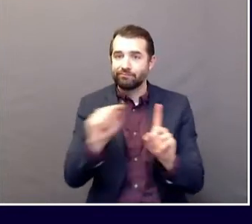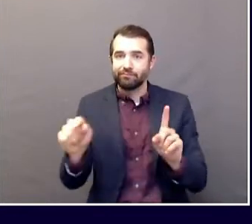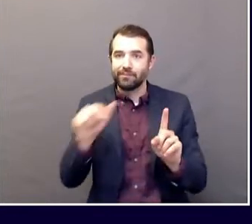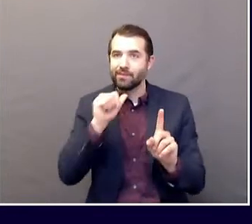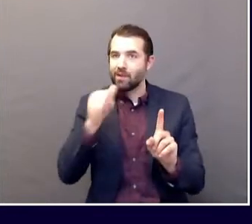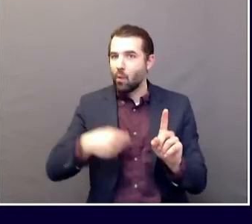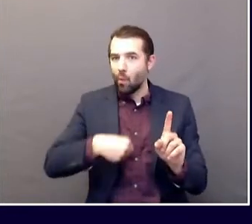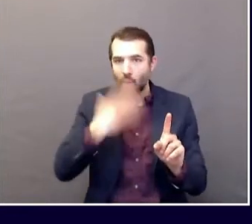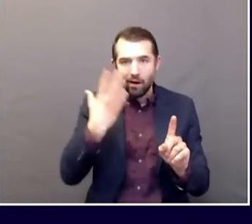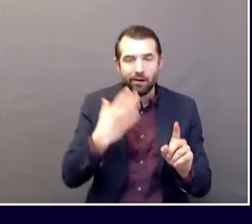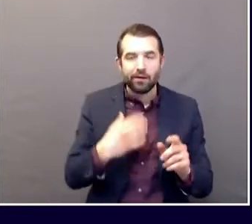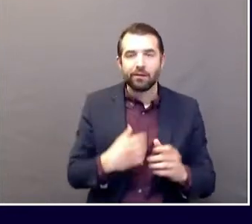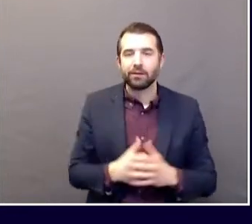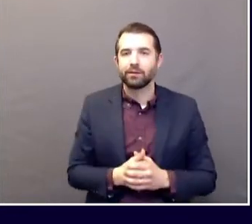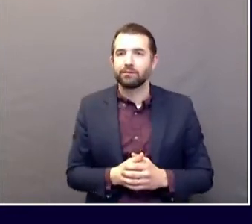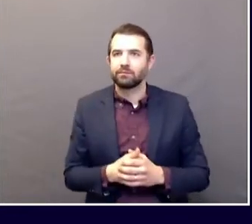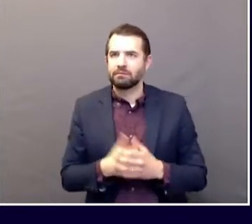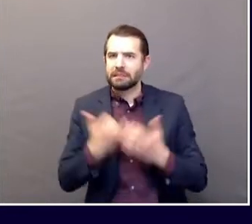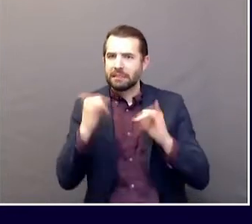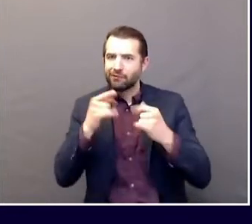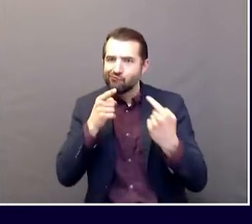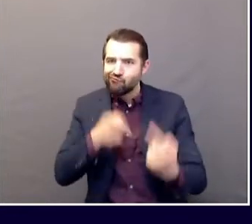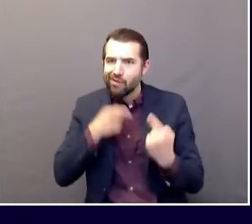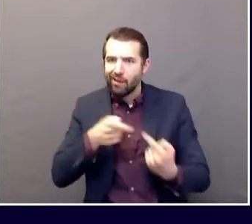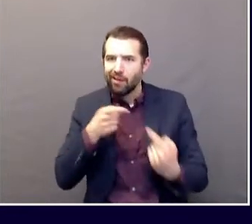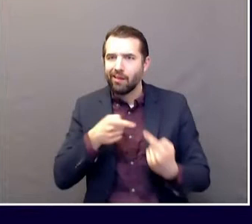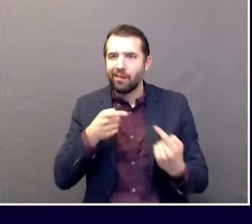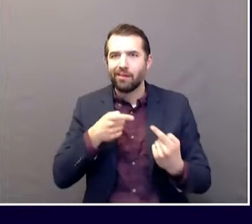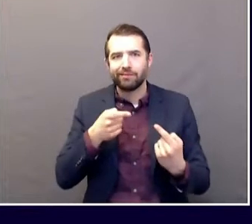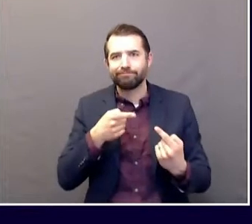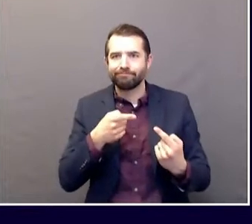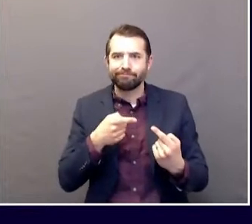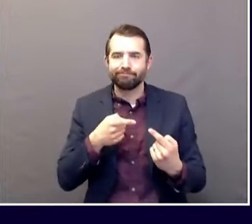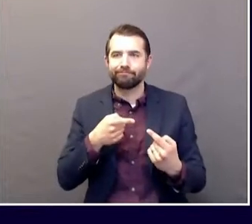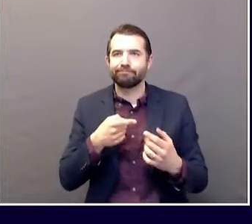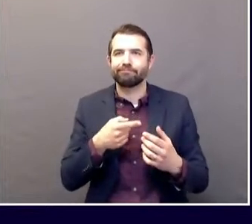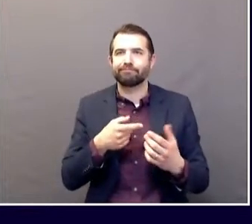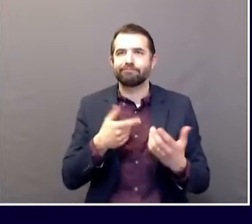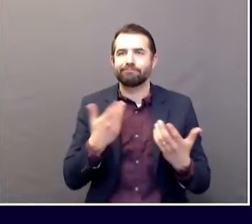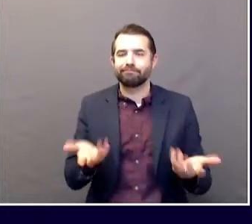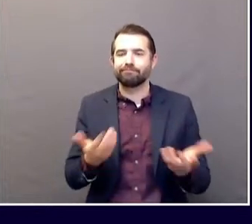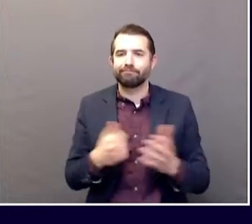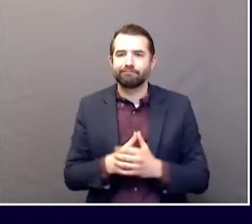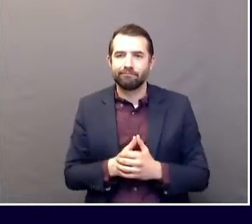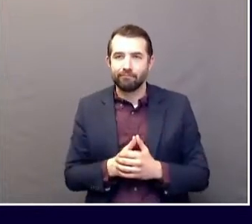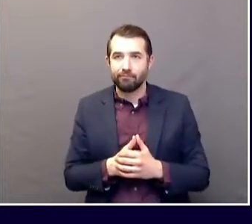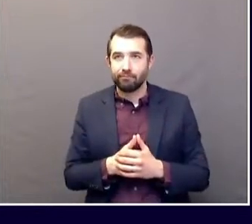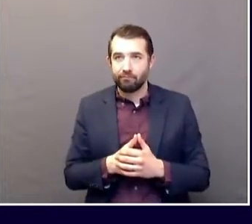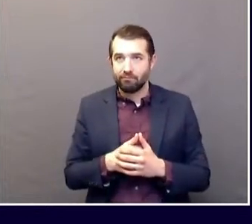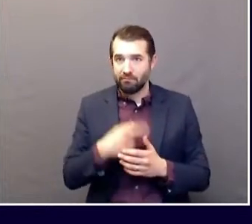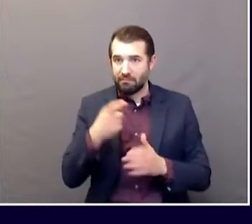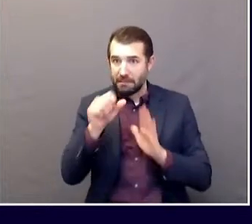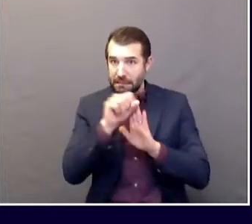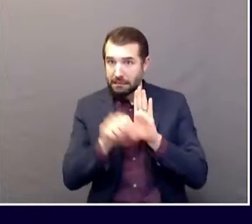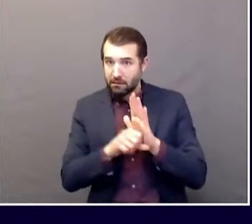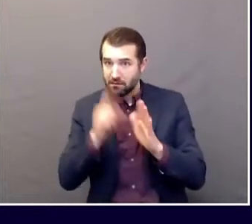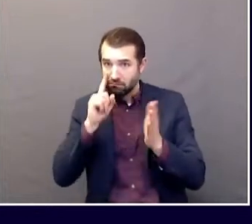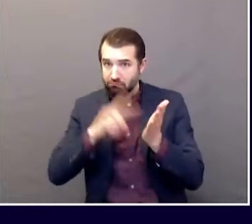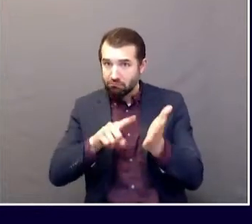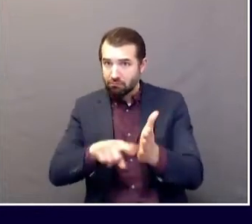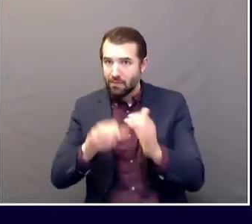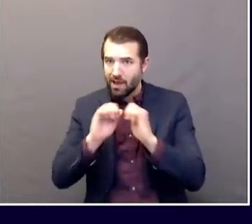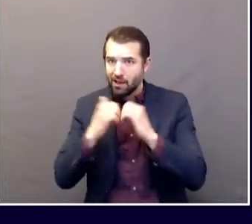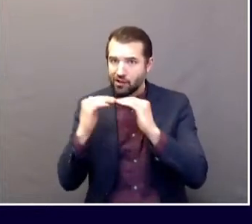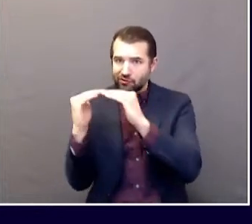color in Maine skew younger on average. Is this something that the state is concerned about? And if so, is there anything